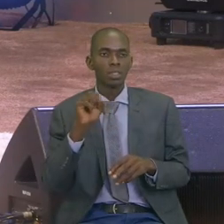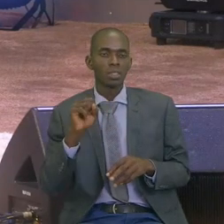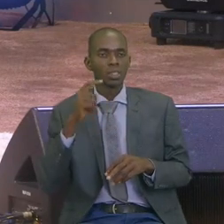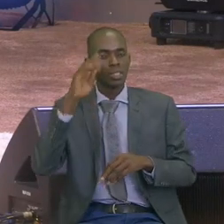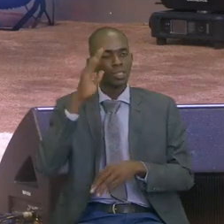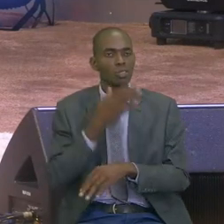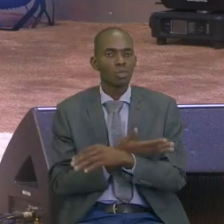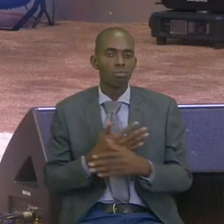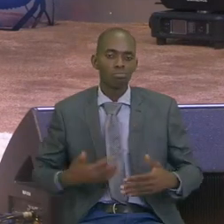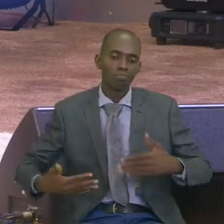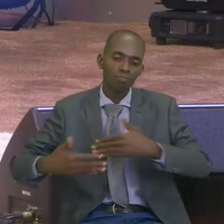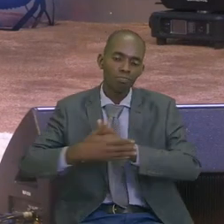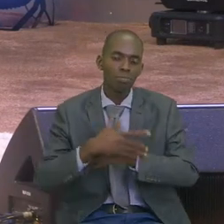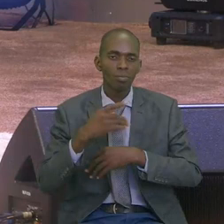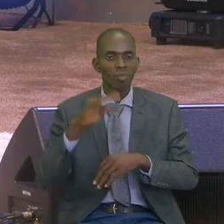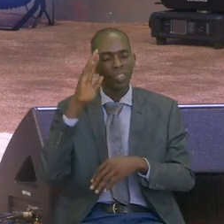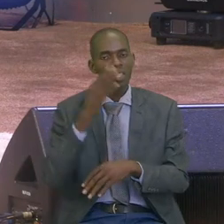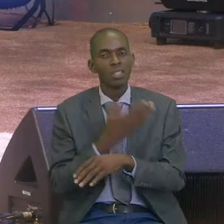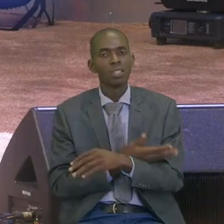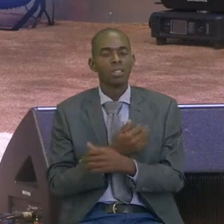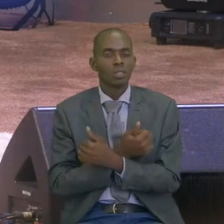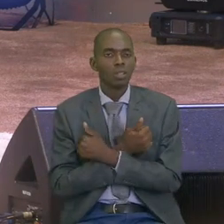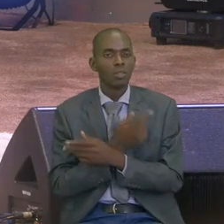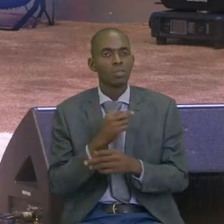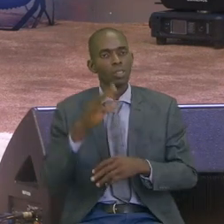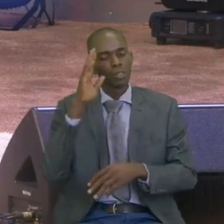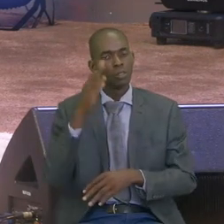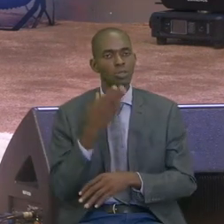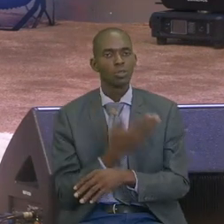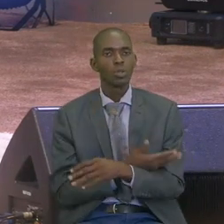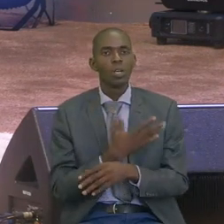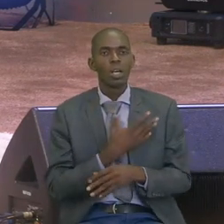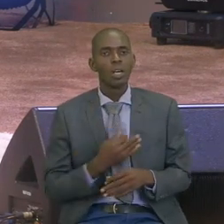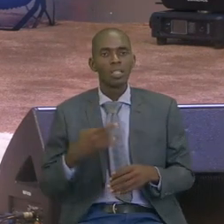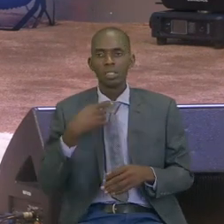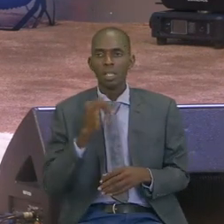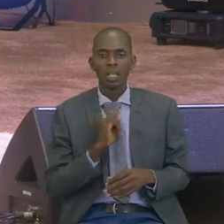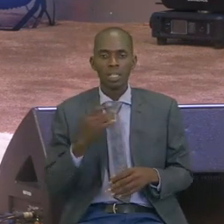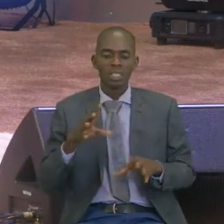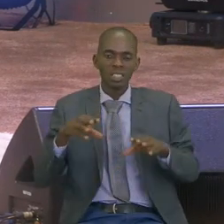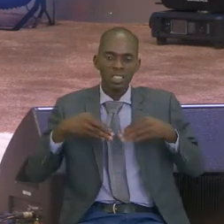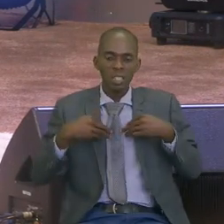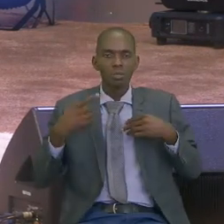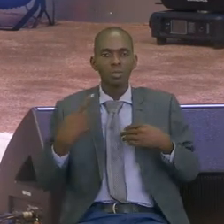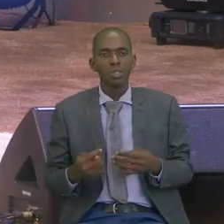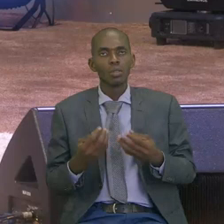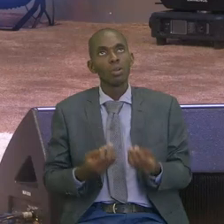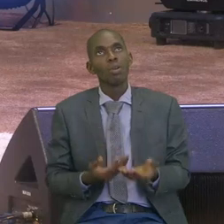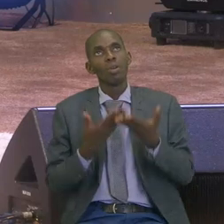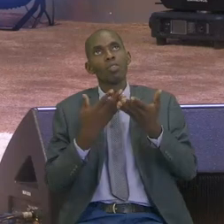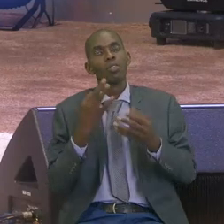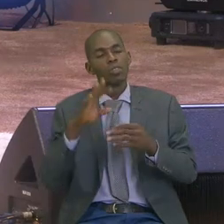the Son, believe the Son, and love the Son, and accept the offer of the Son of God who